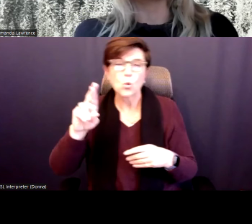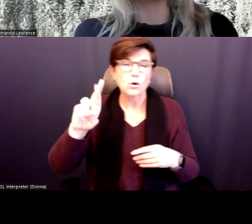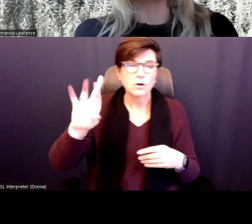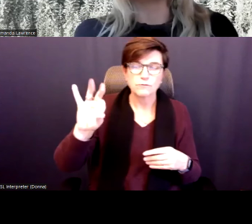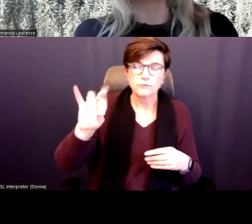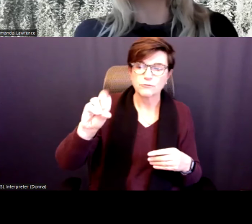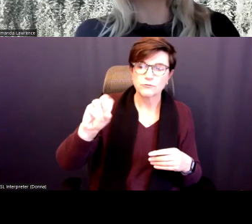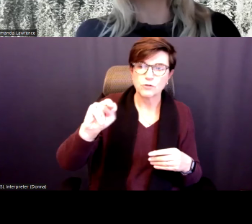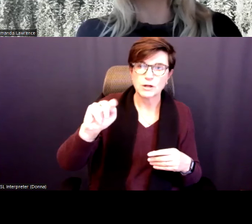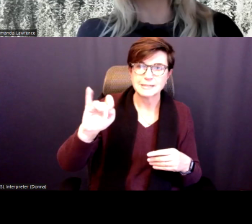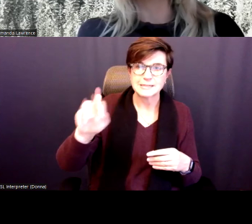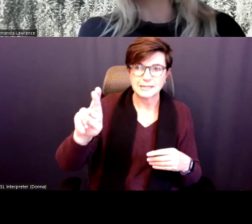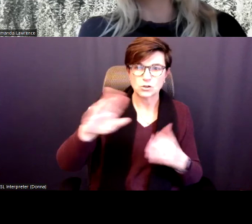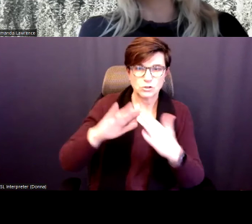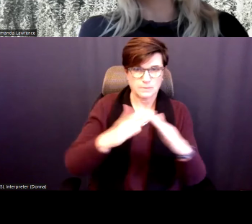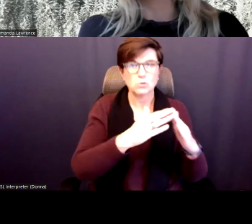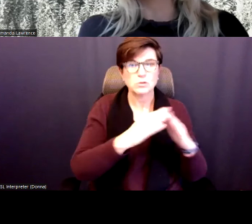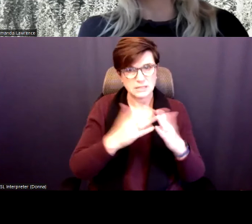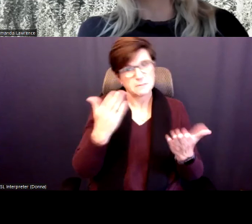Thanks, Pauline.